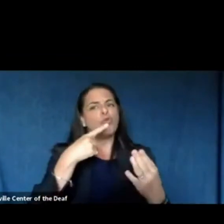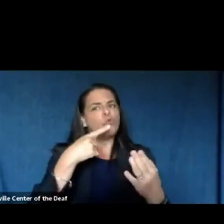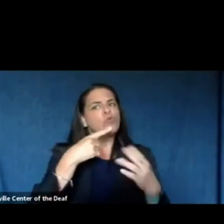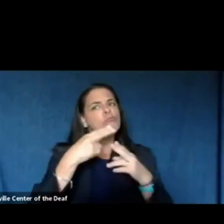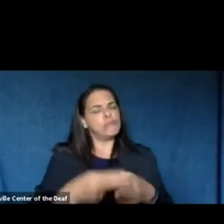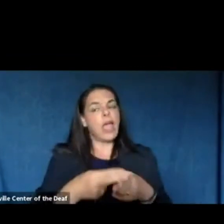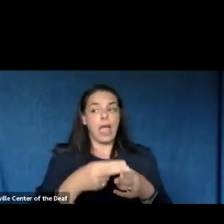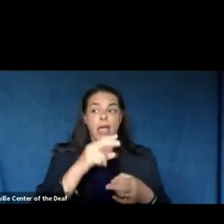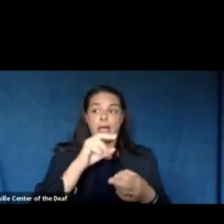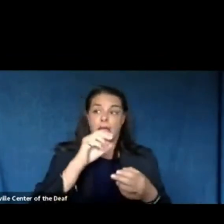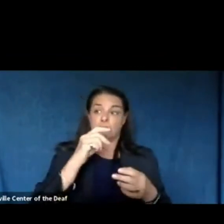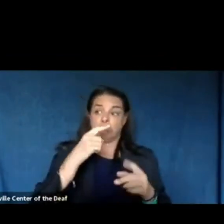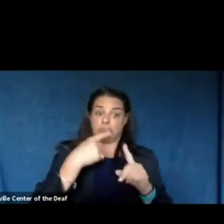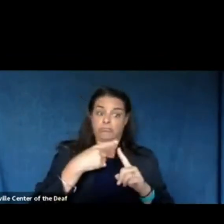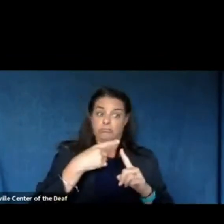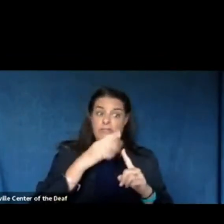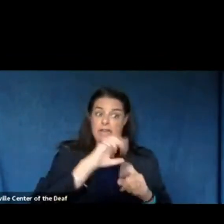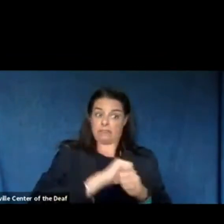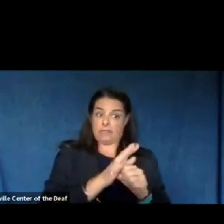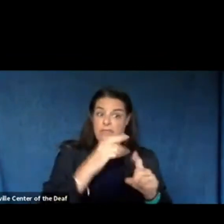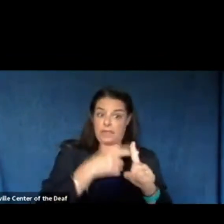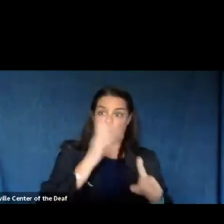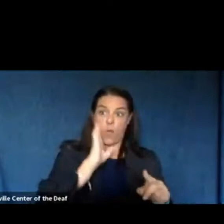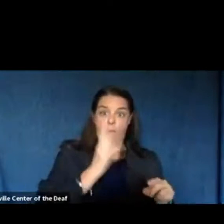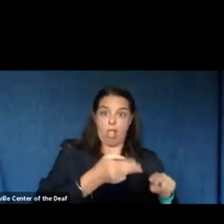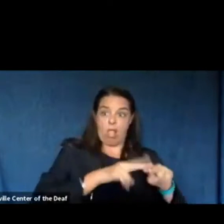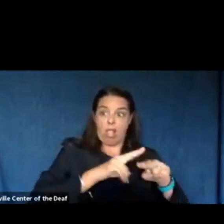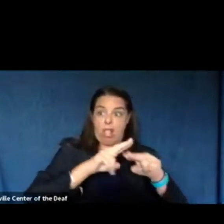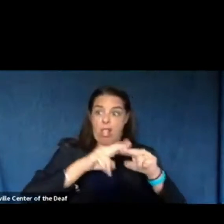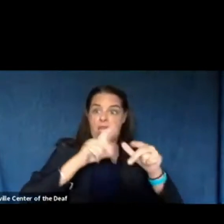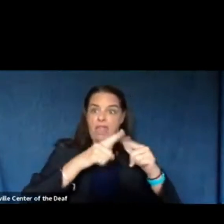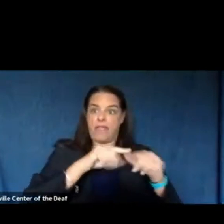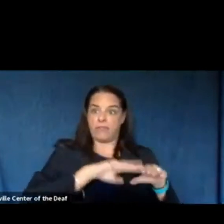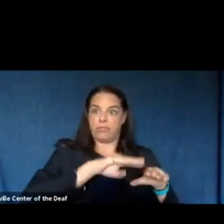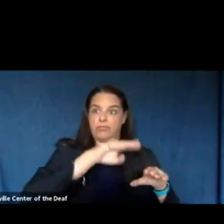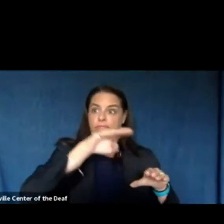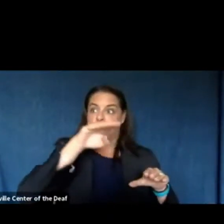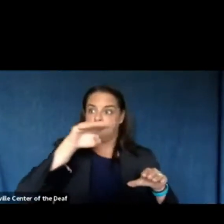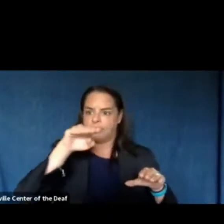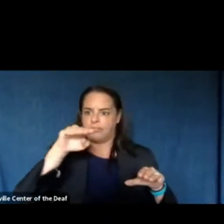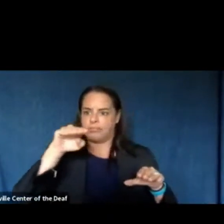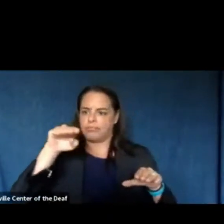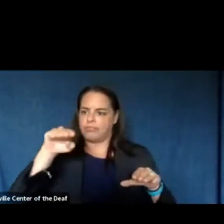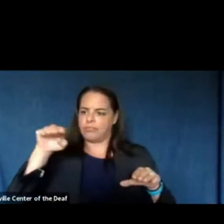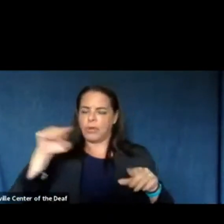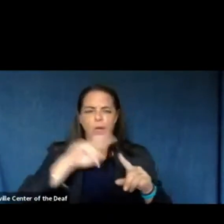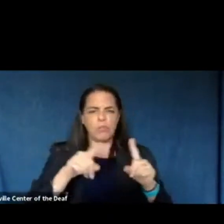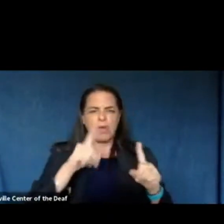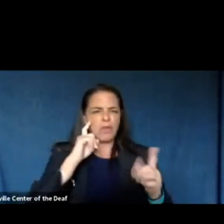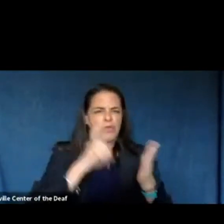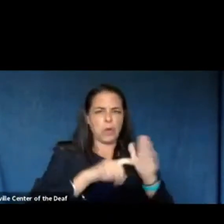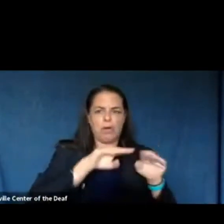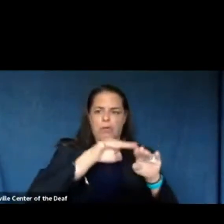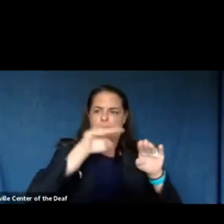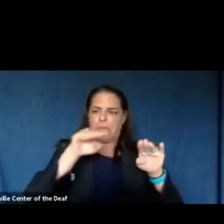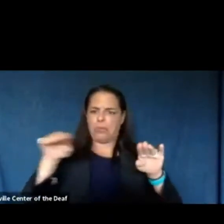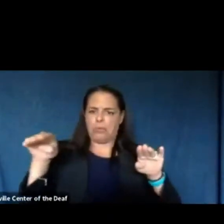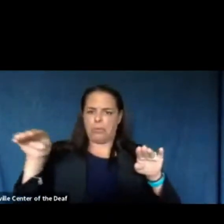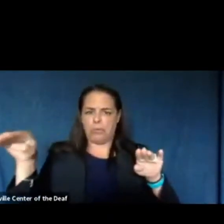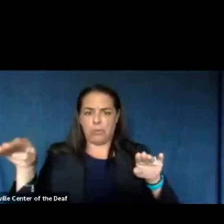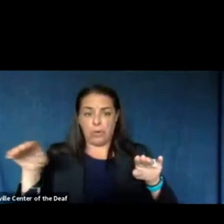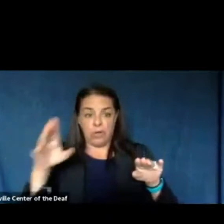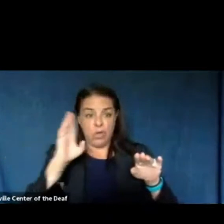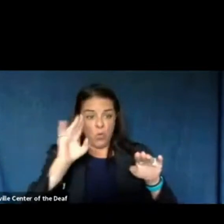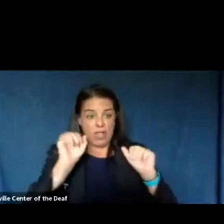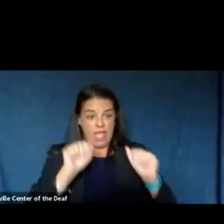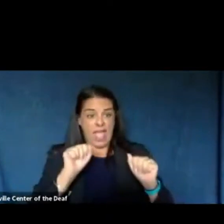and then hopefully plateau. We haven't really seen a plateau, but would a plateau over 100 new cases a day be sustainable?